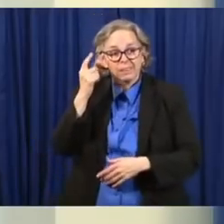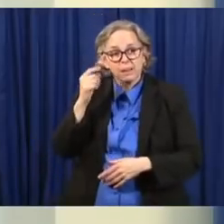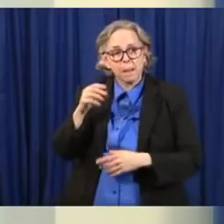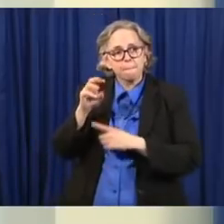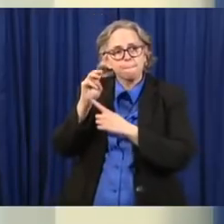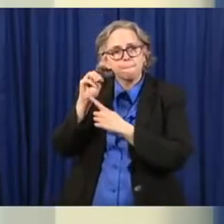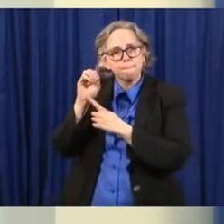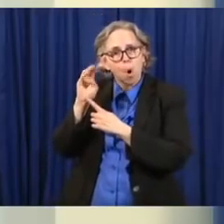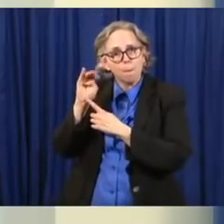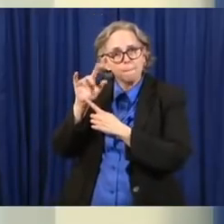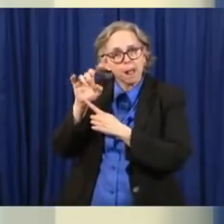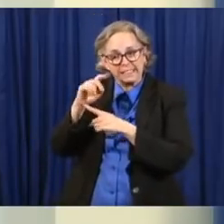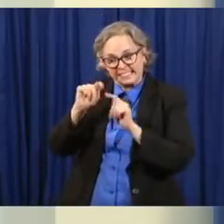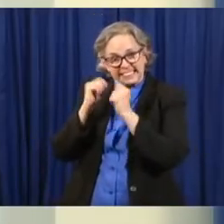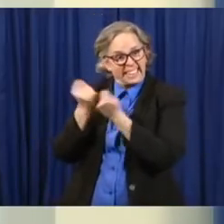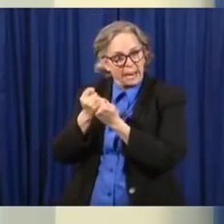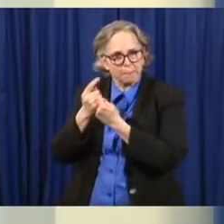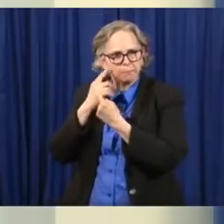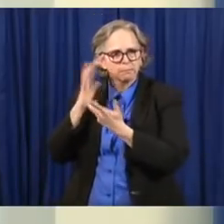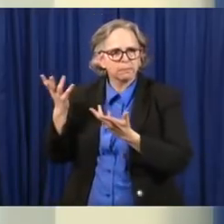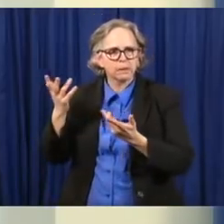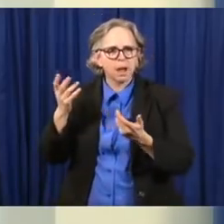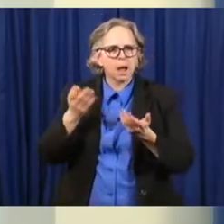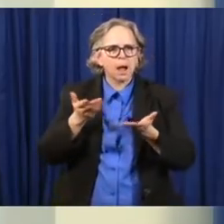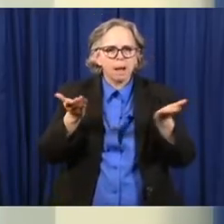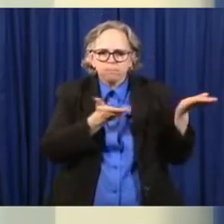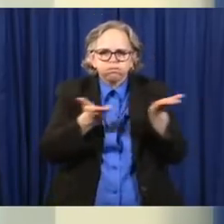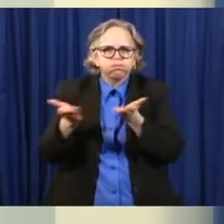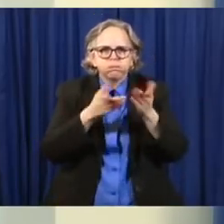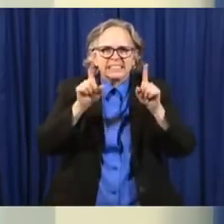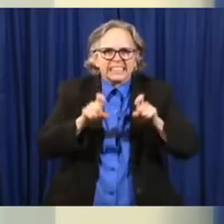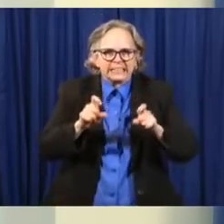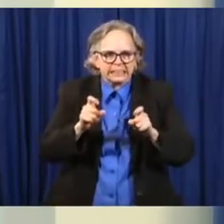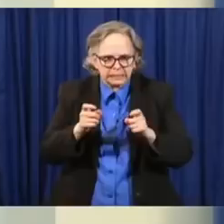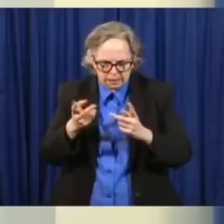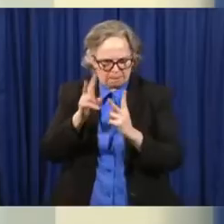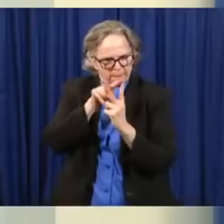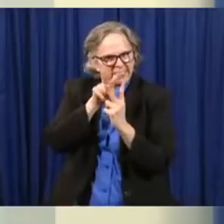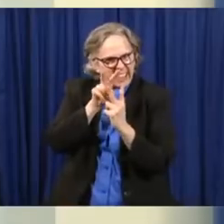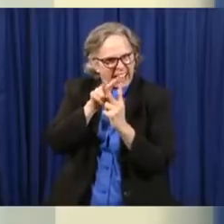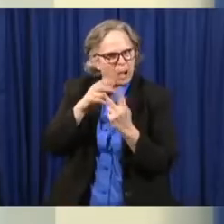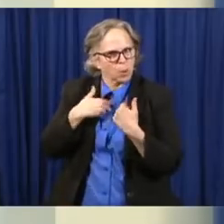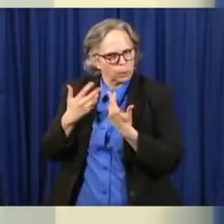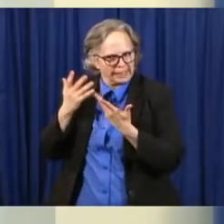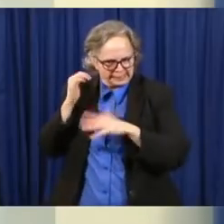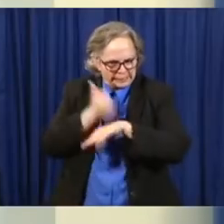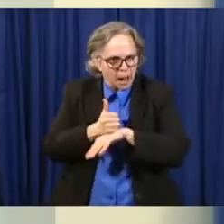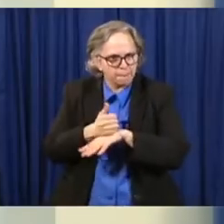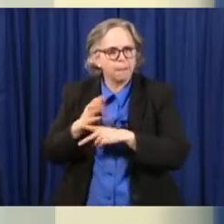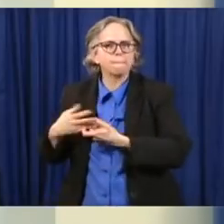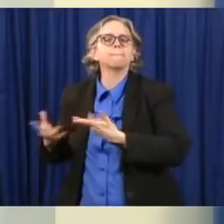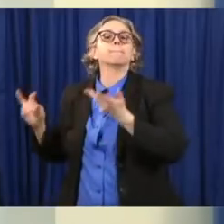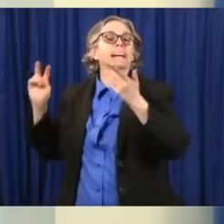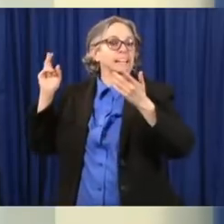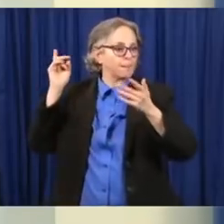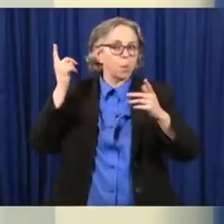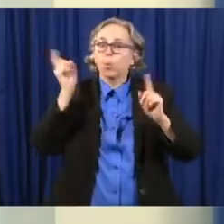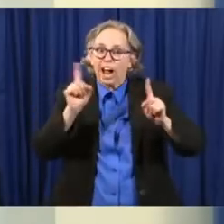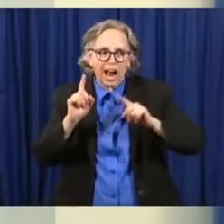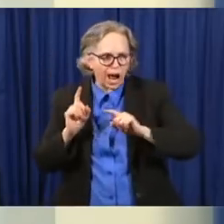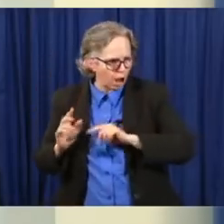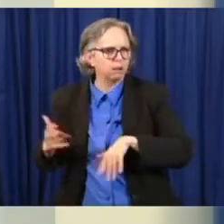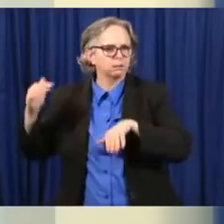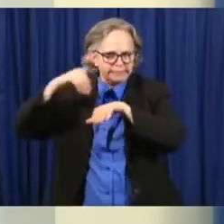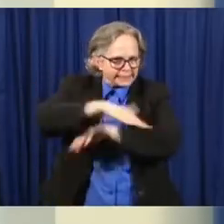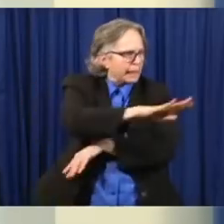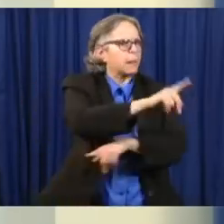mobile testing equipment, but even if we have teams with the swabs that can get to those nursing homes wherever they are in the